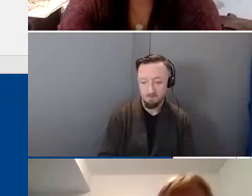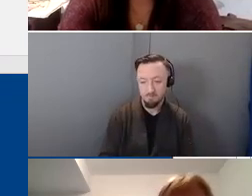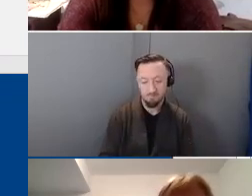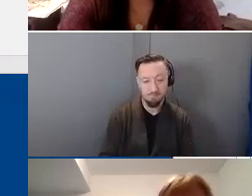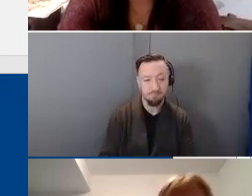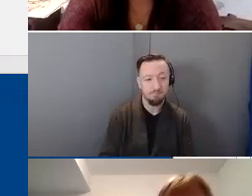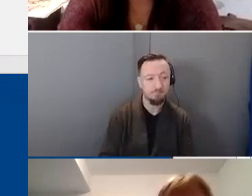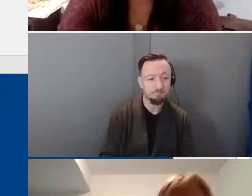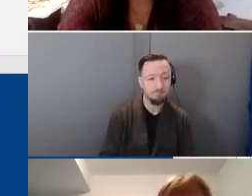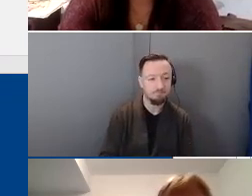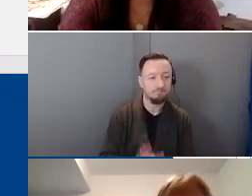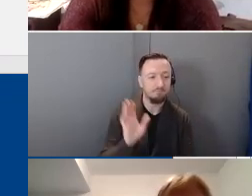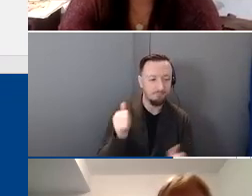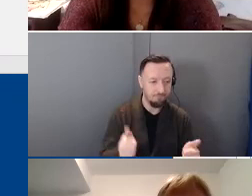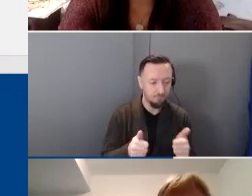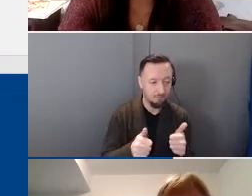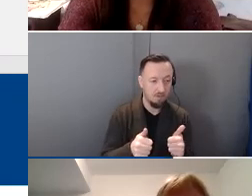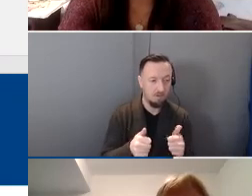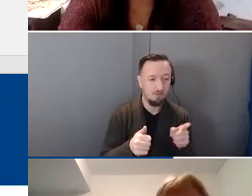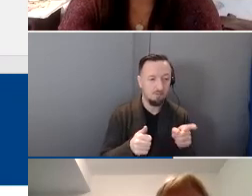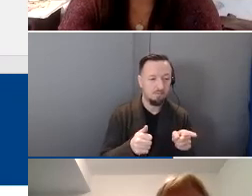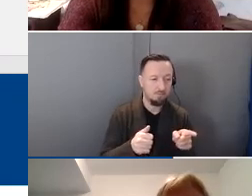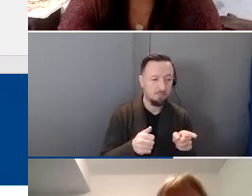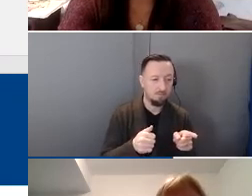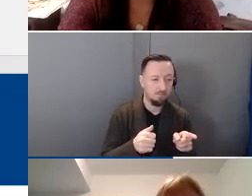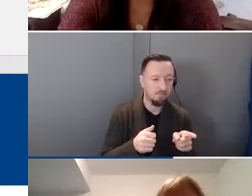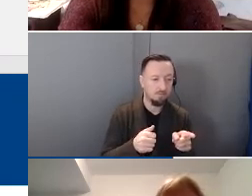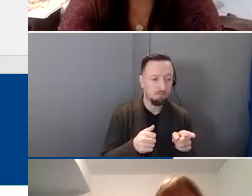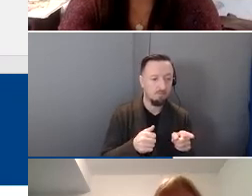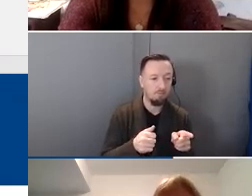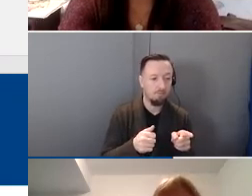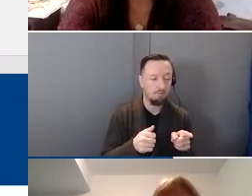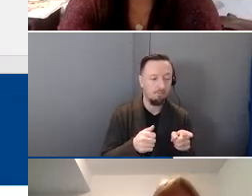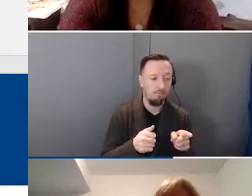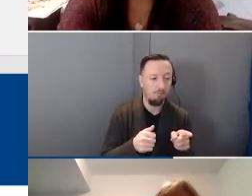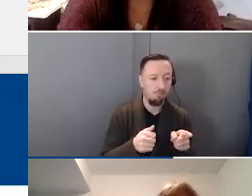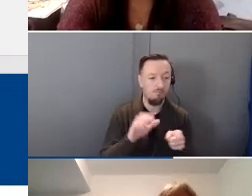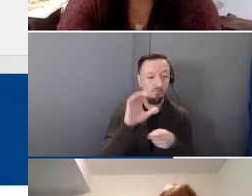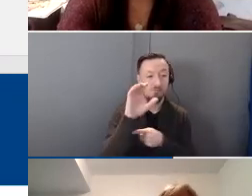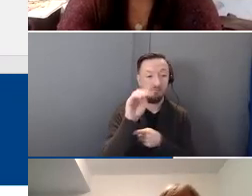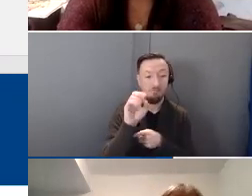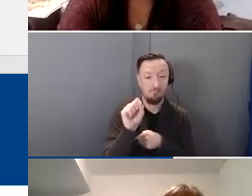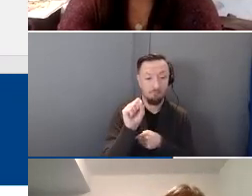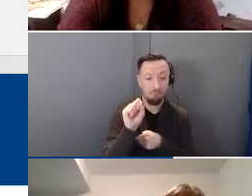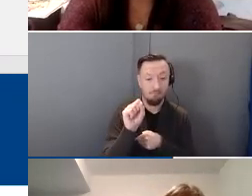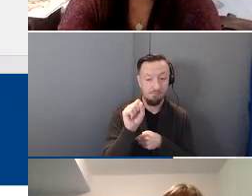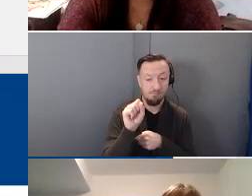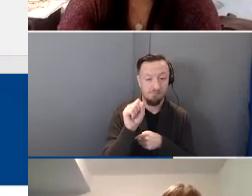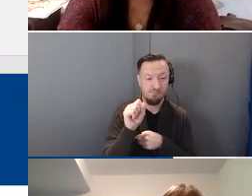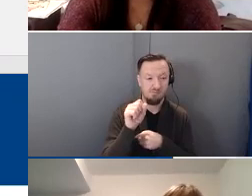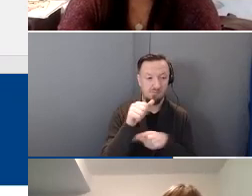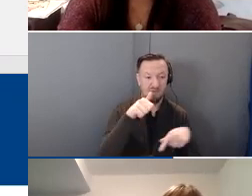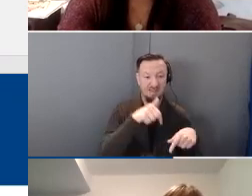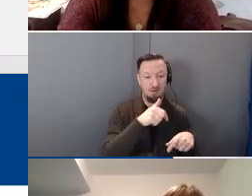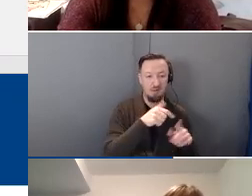Okay, so a little bit of a backstory on this. I included it in my slides. So CMS earlier this year,